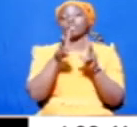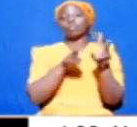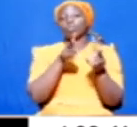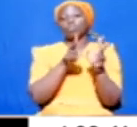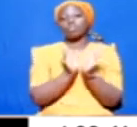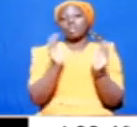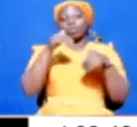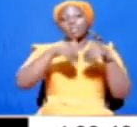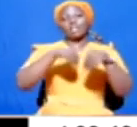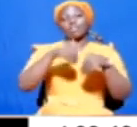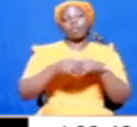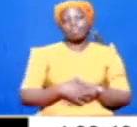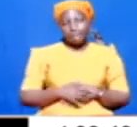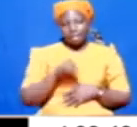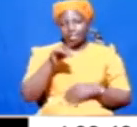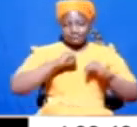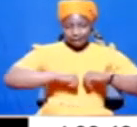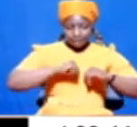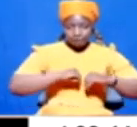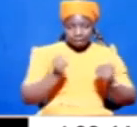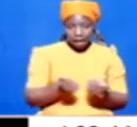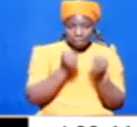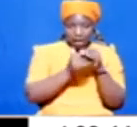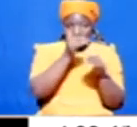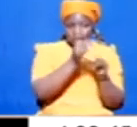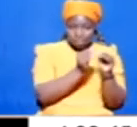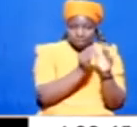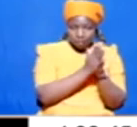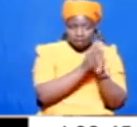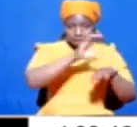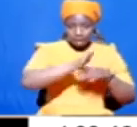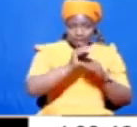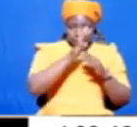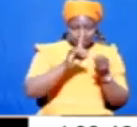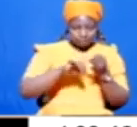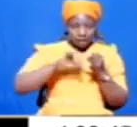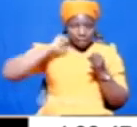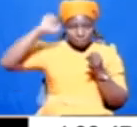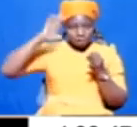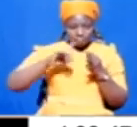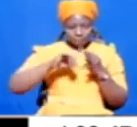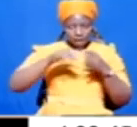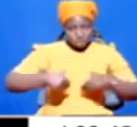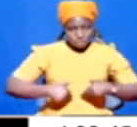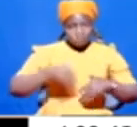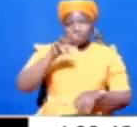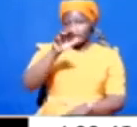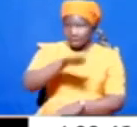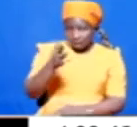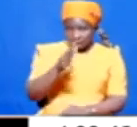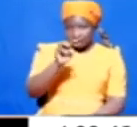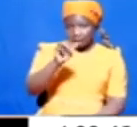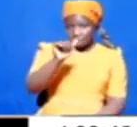The resolution followed a meeting between the church leaders, politicians and youth in Maranatha church grounds of